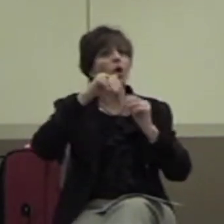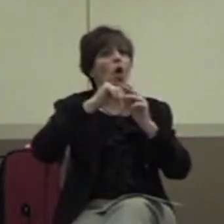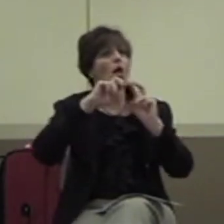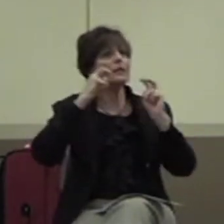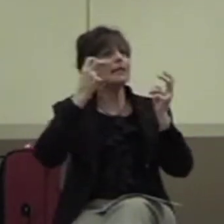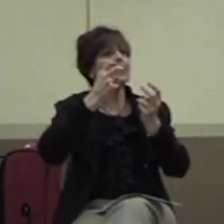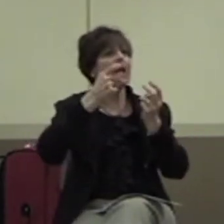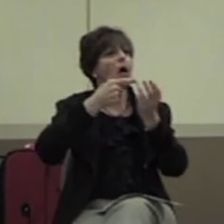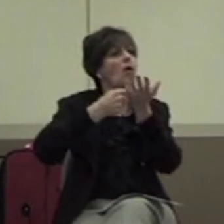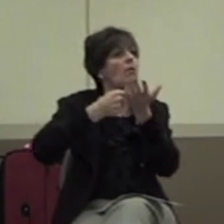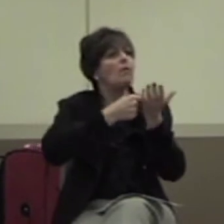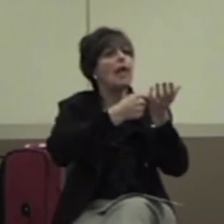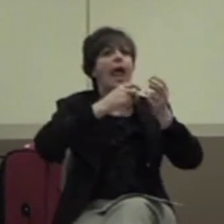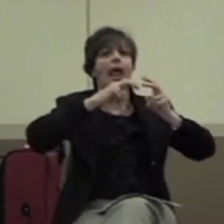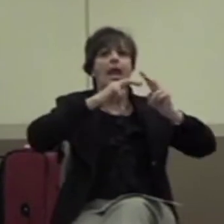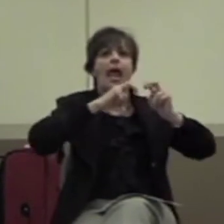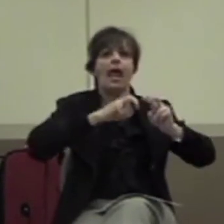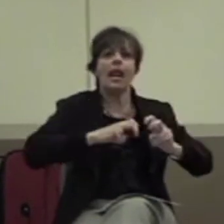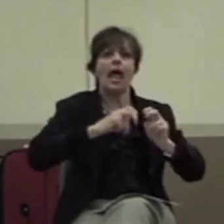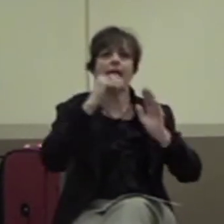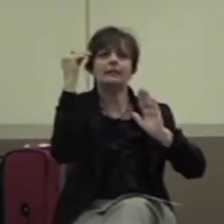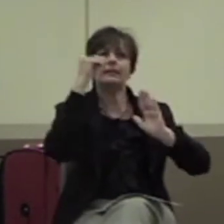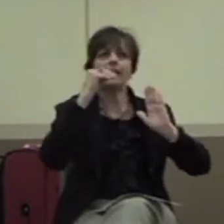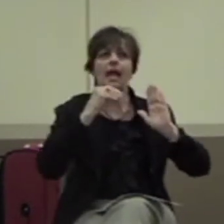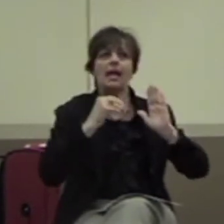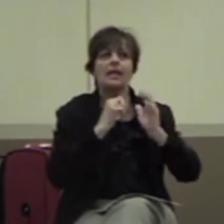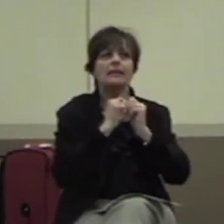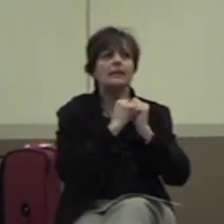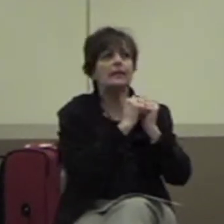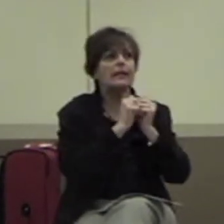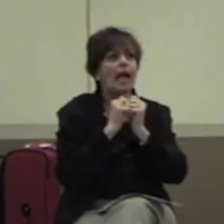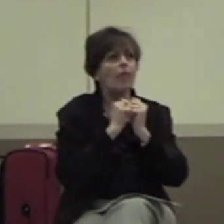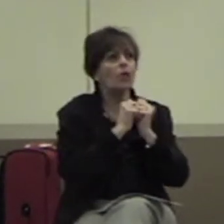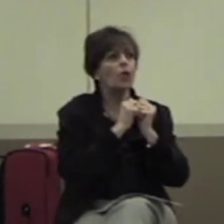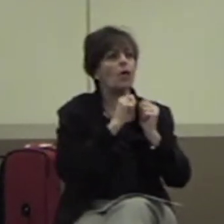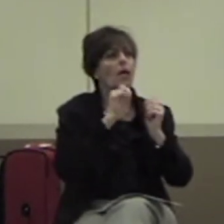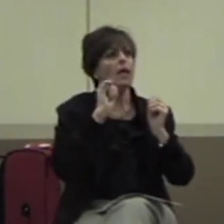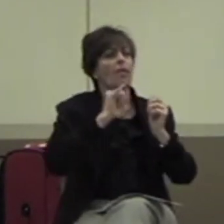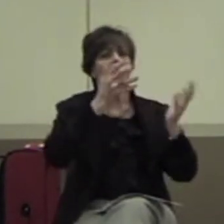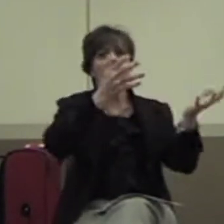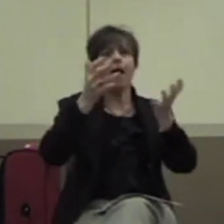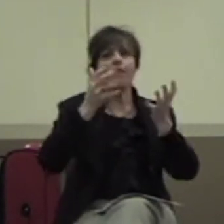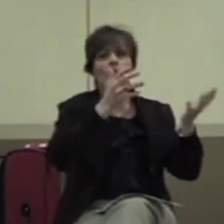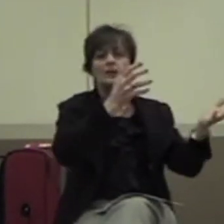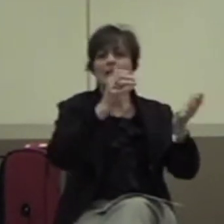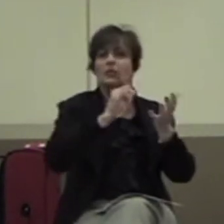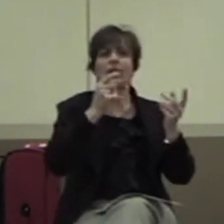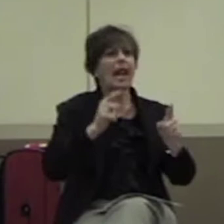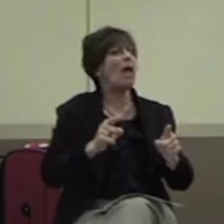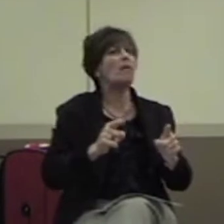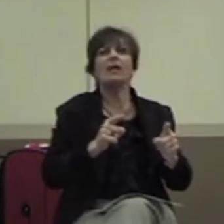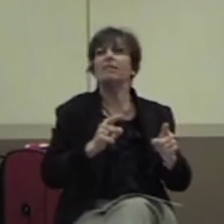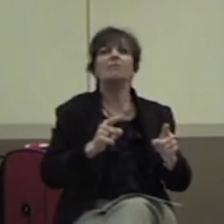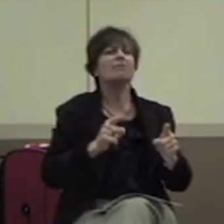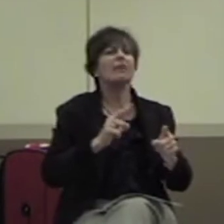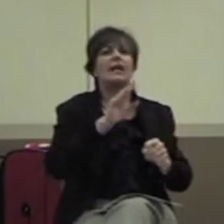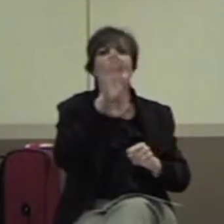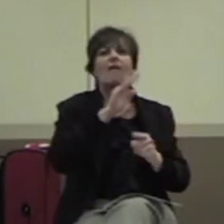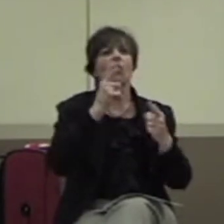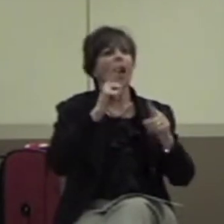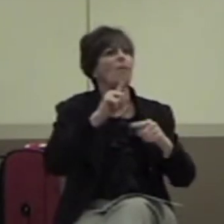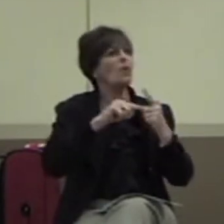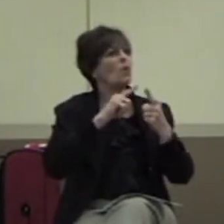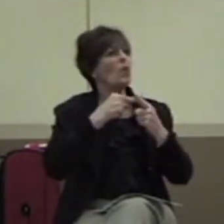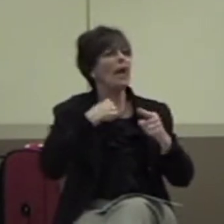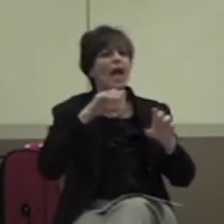sat down and analyzed the data together like this. He said the conversations that happened don't ever happen when I